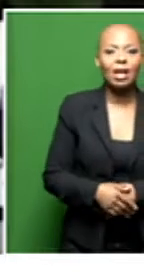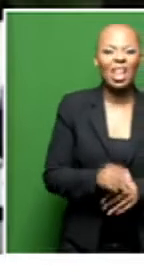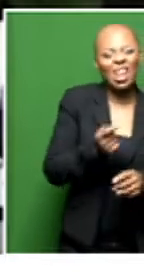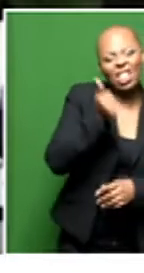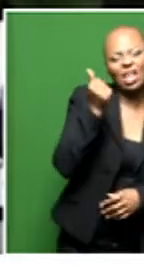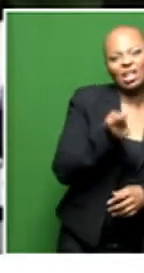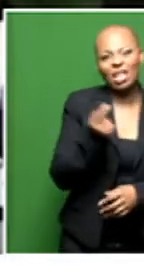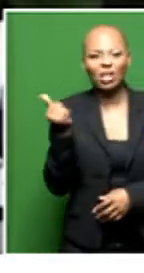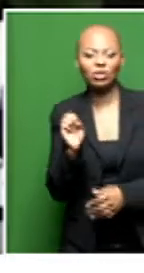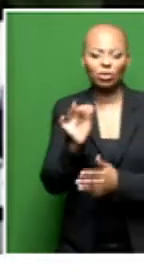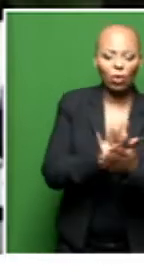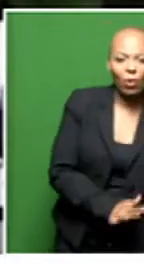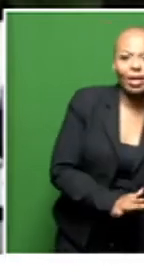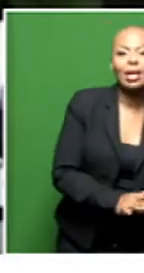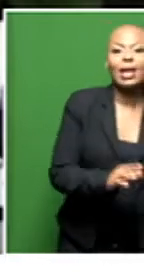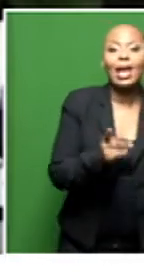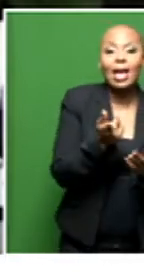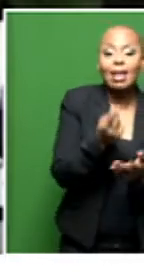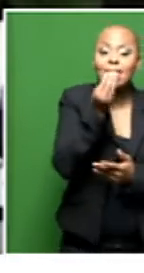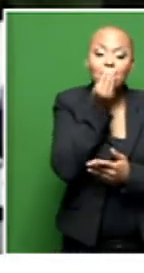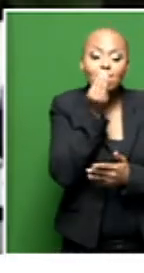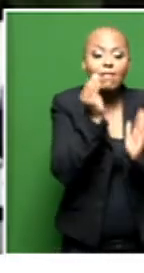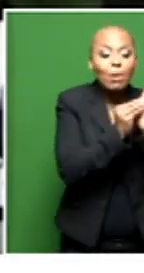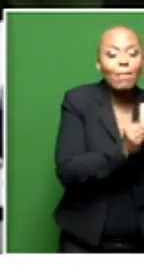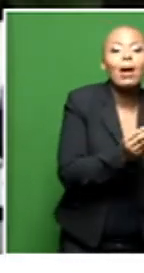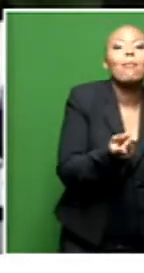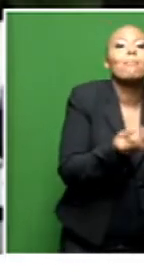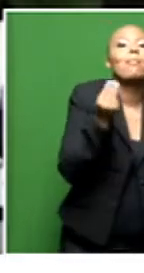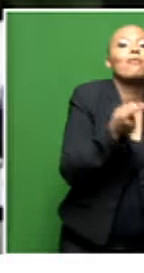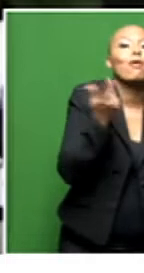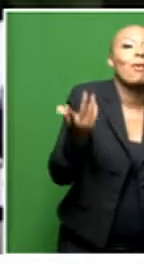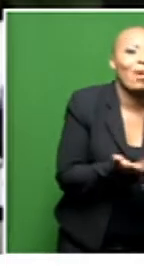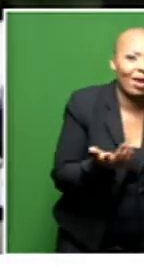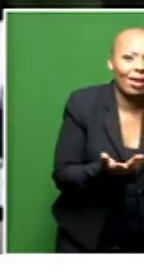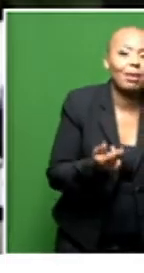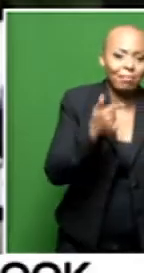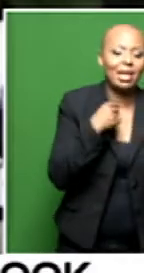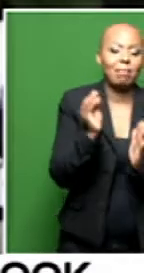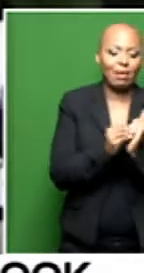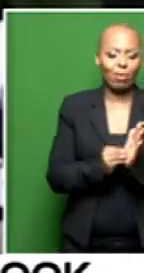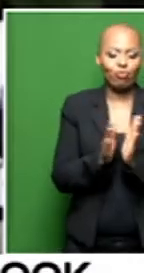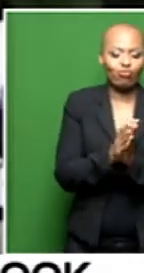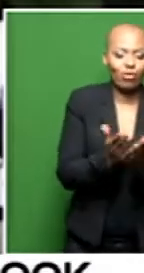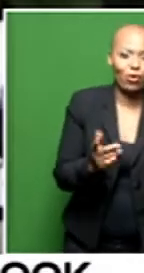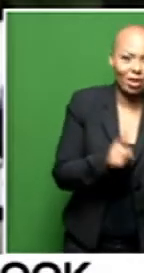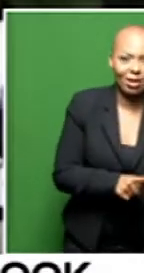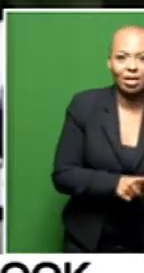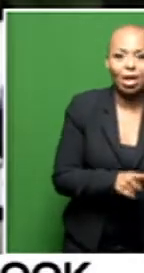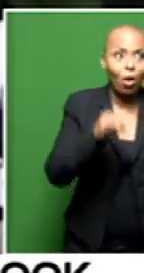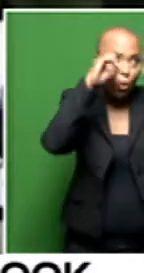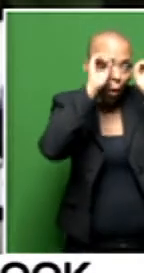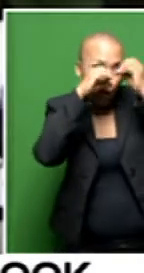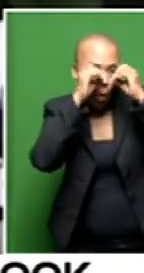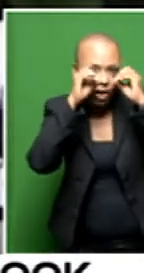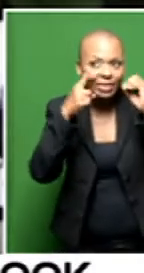stories where I found that recipe. Because immediately if there's a narrative to a recipe, someone can connect to it, you know. It's not just a Google search.